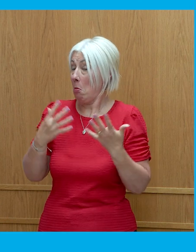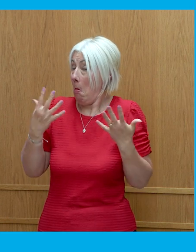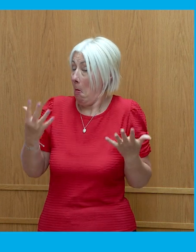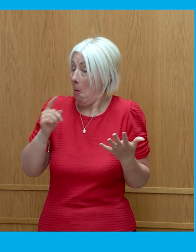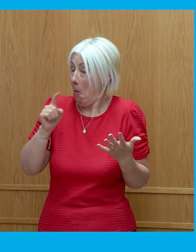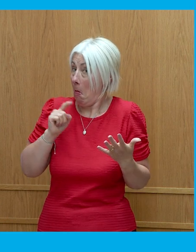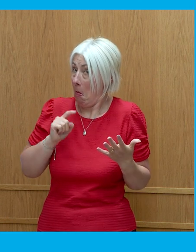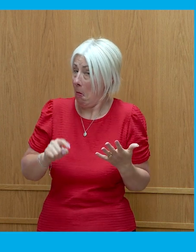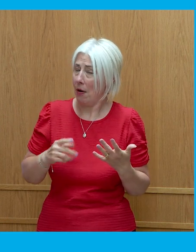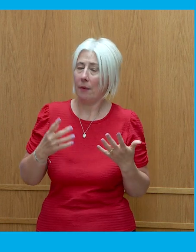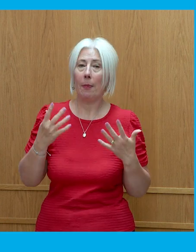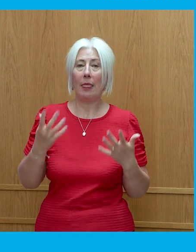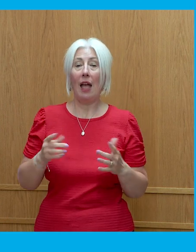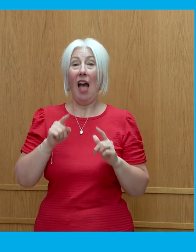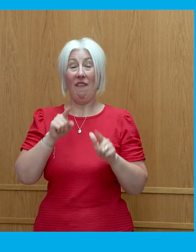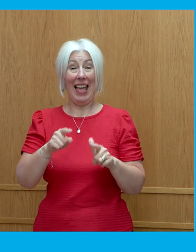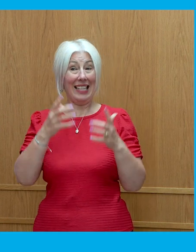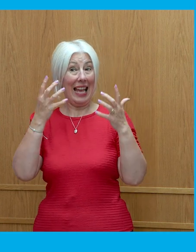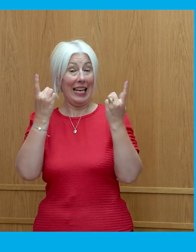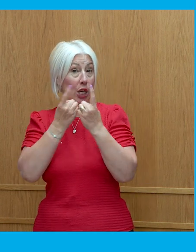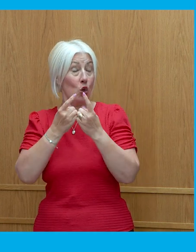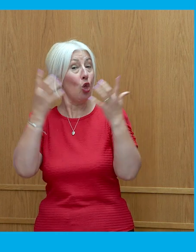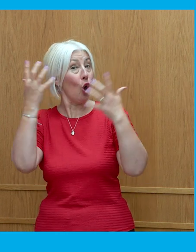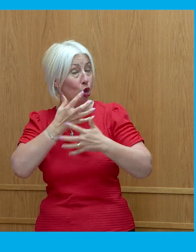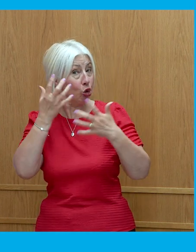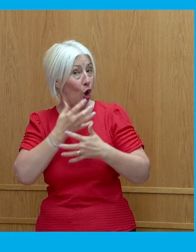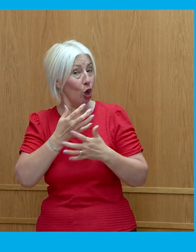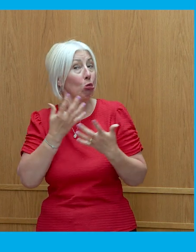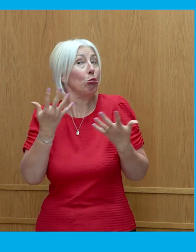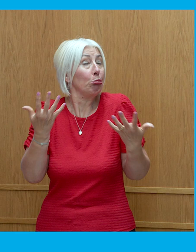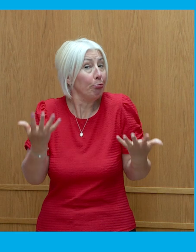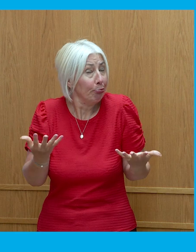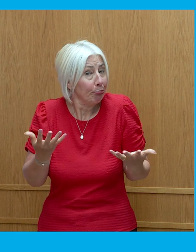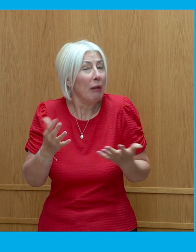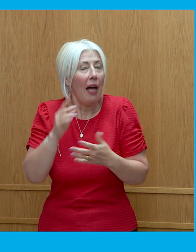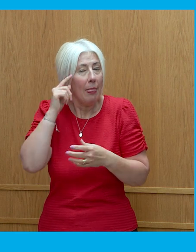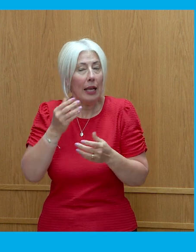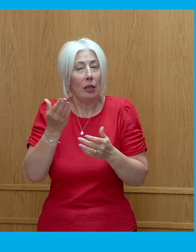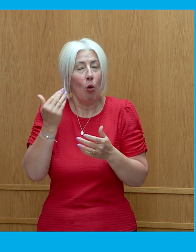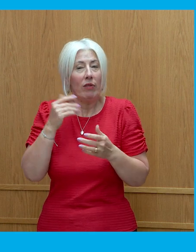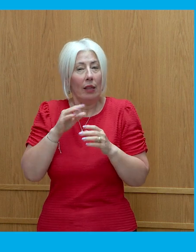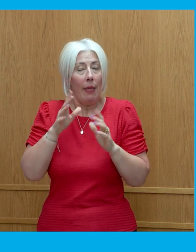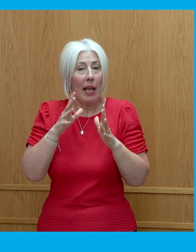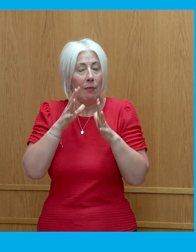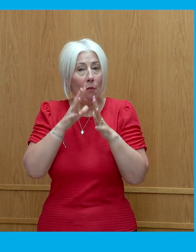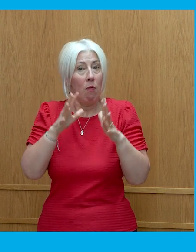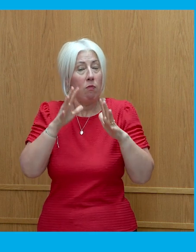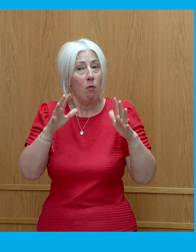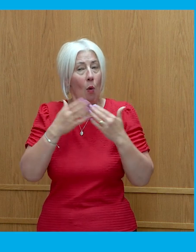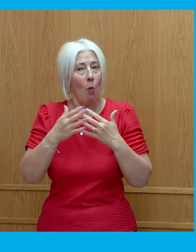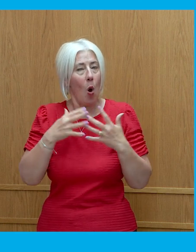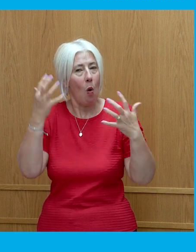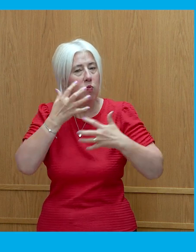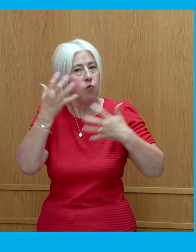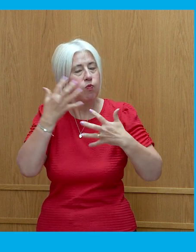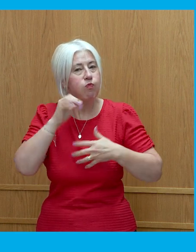of the issues they're concerned about, I think that's become that's increased in the last few years.